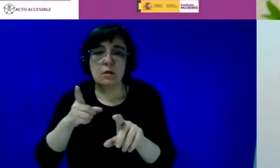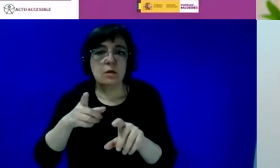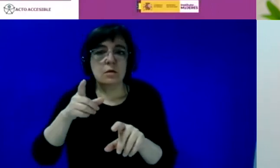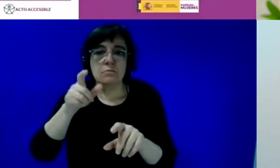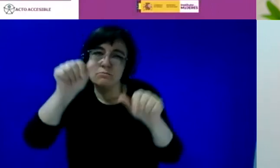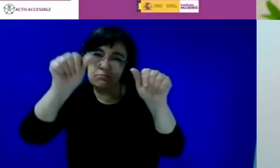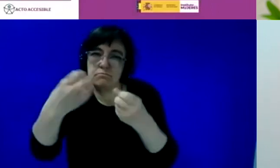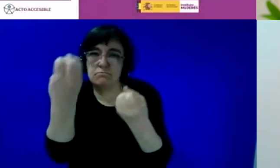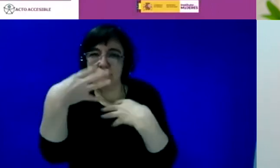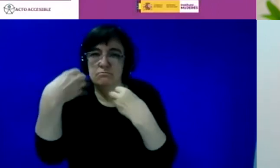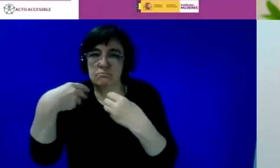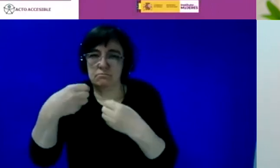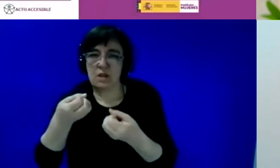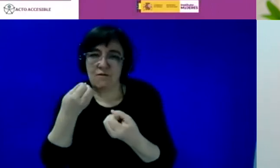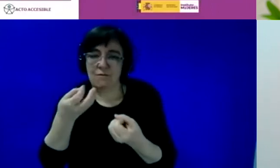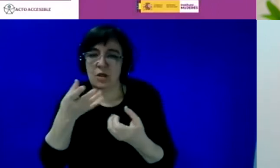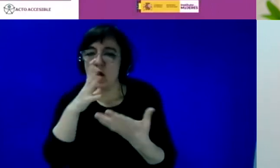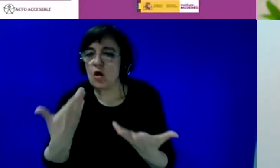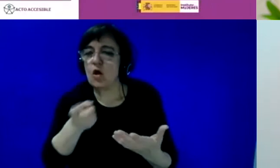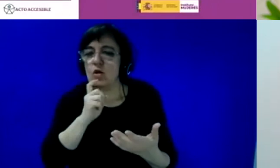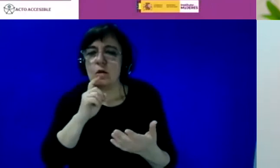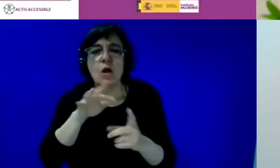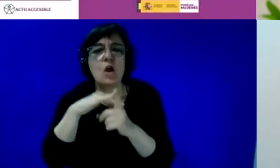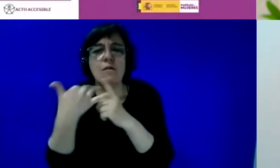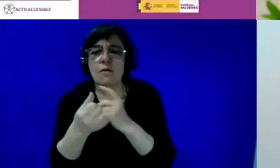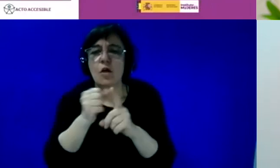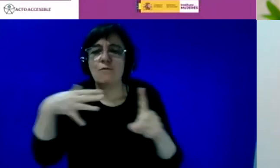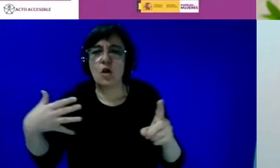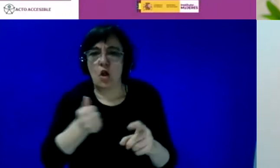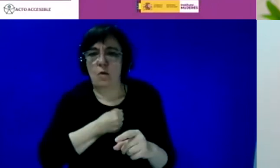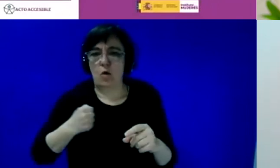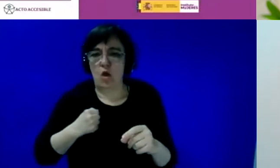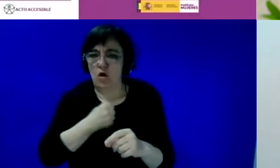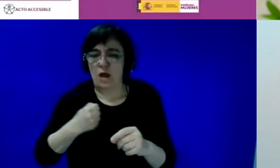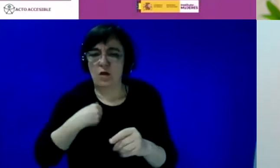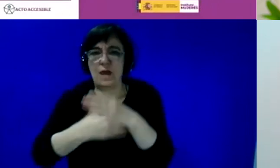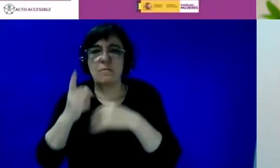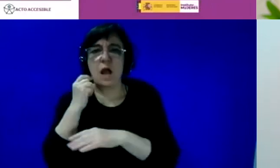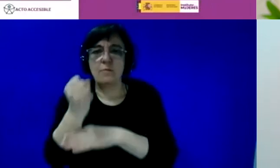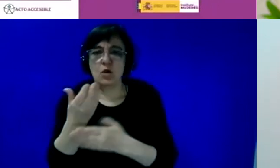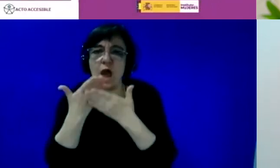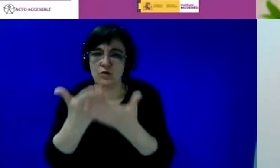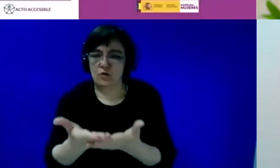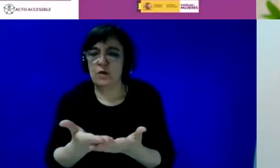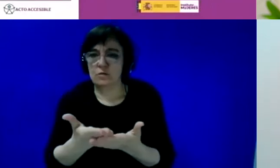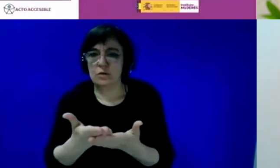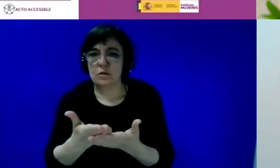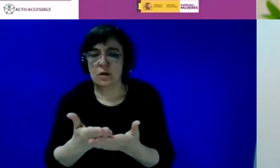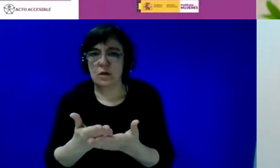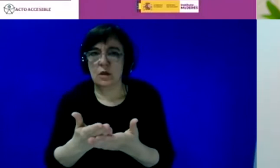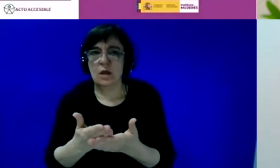Polish Disability Forum is in this moment working, helping refugees with disabilities in your country.